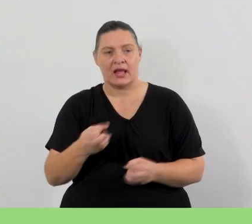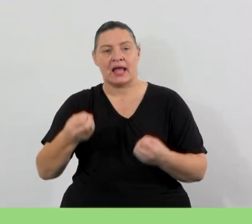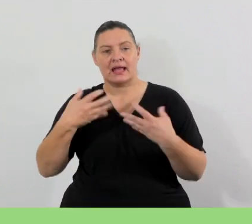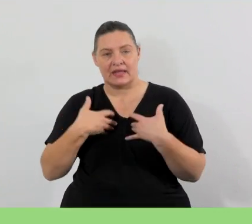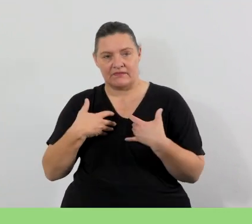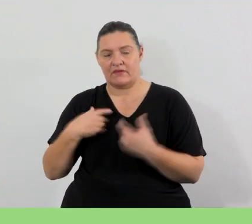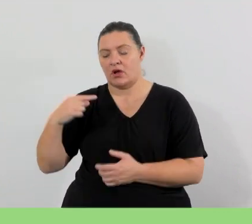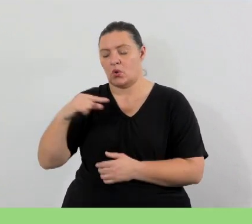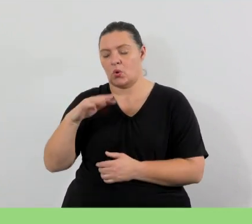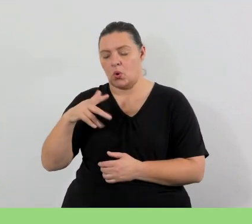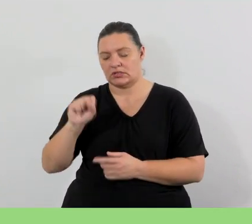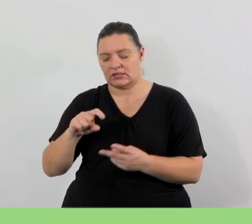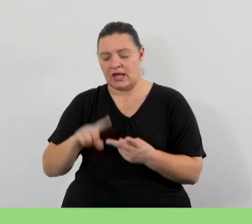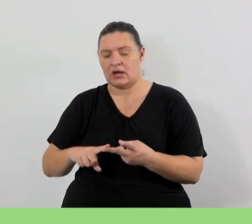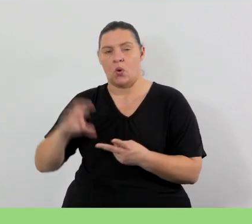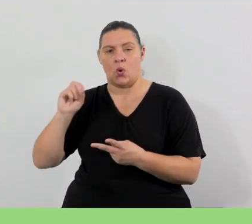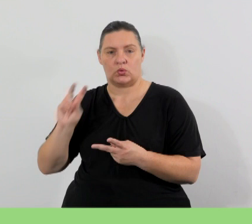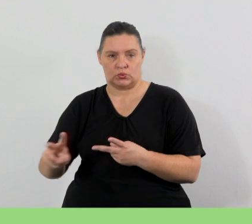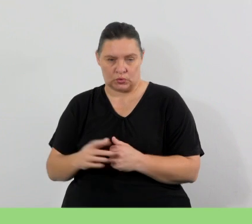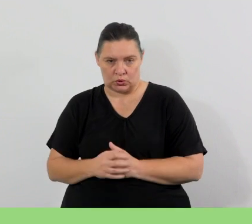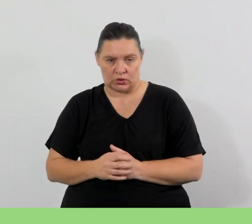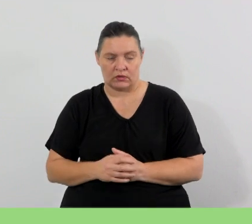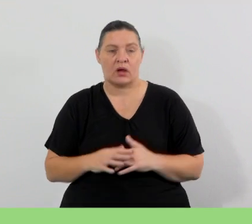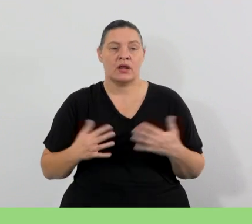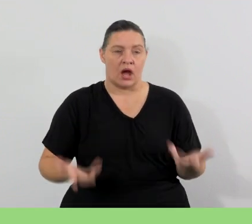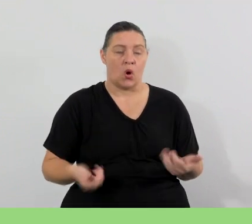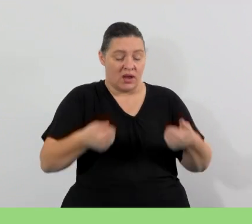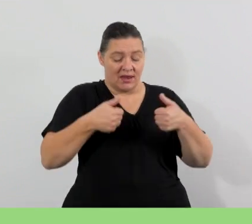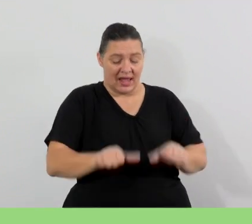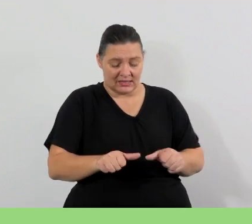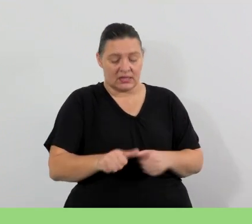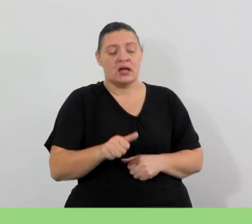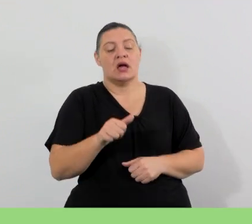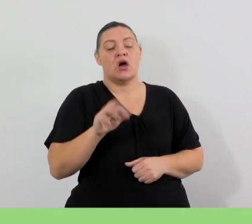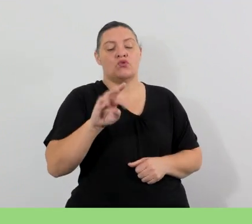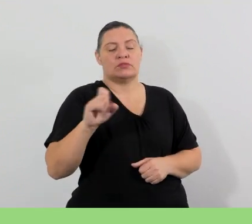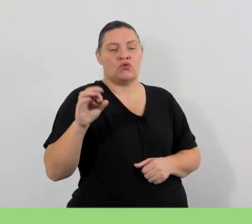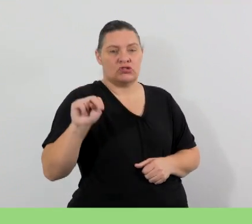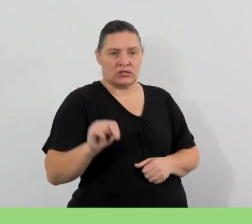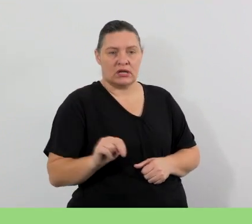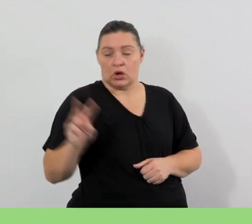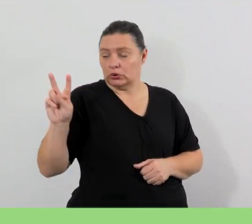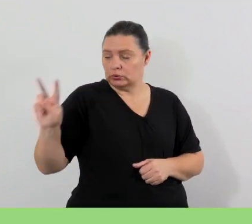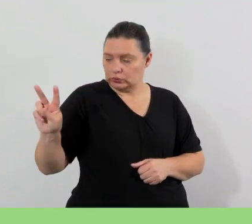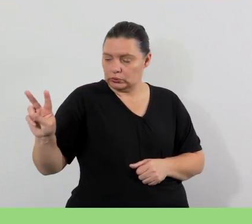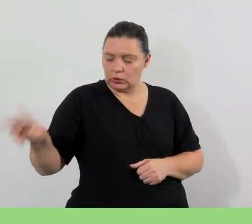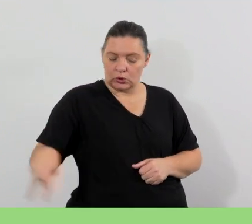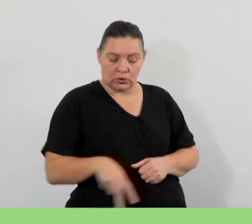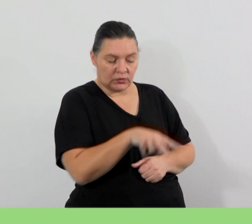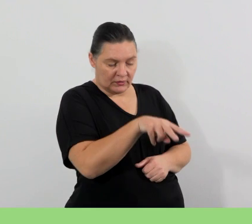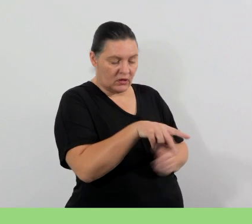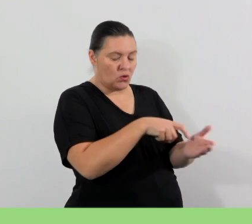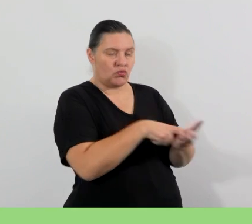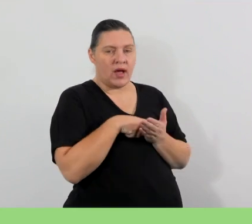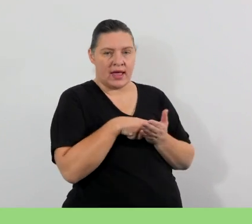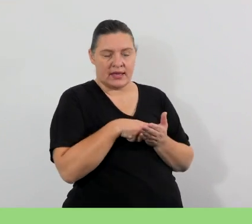gives us glucose and oxygen as products. Whereas in respiration, these